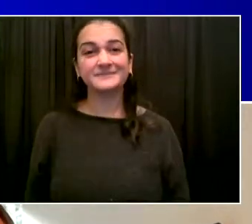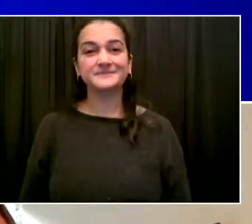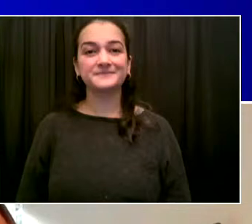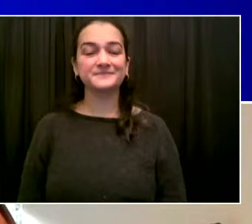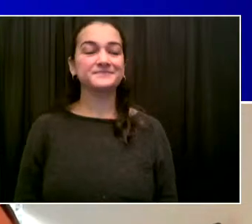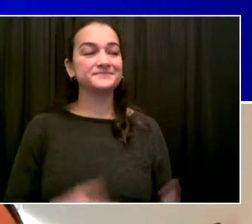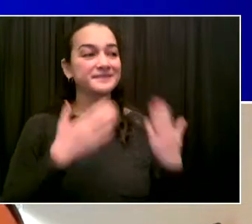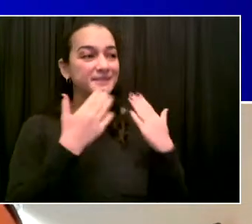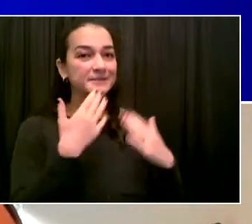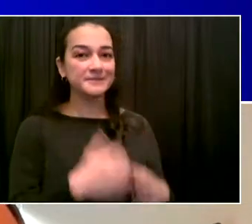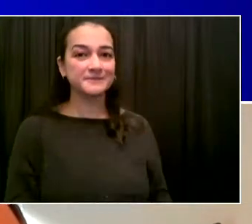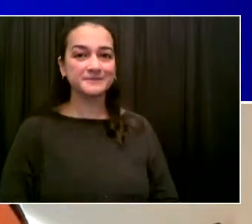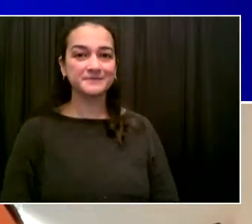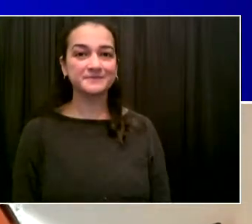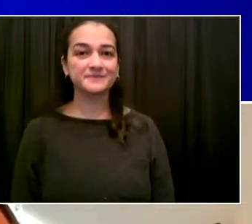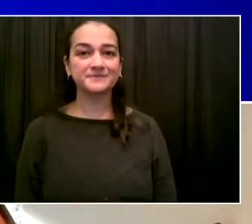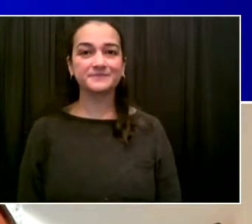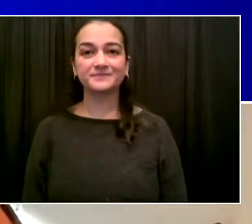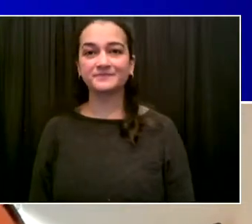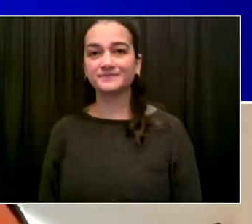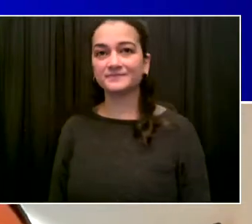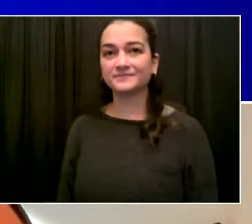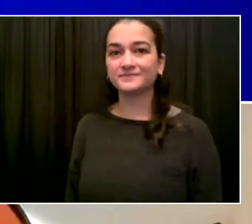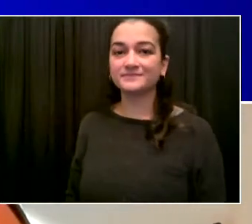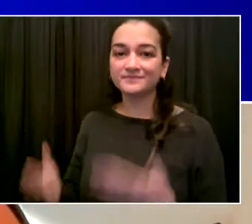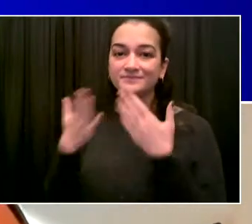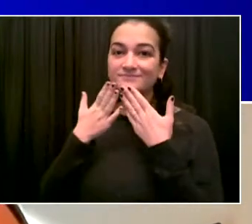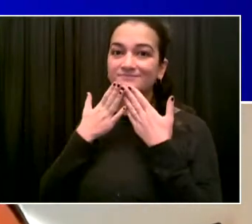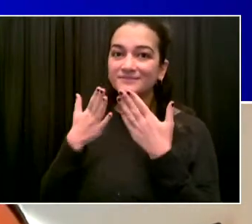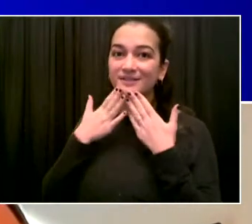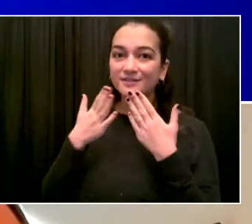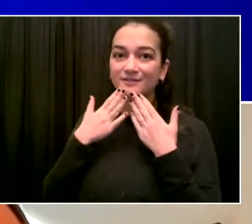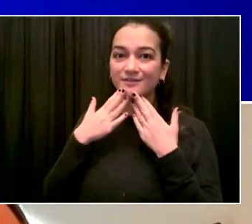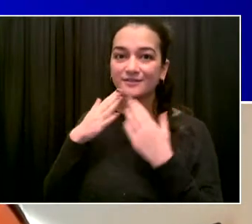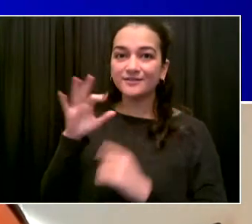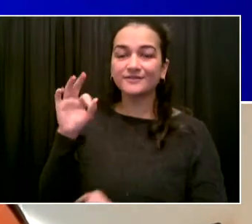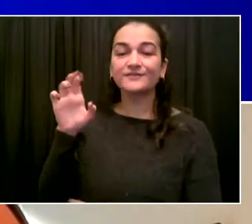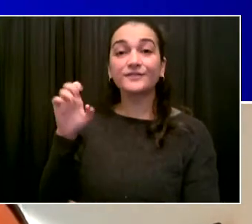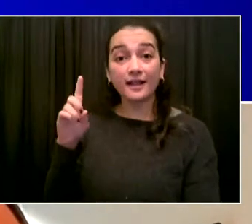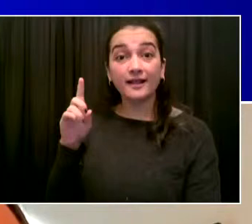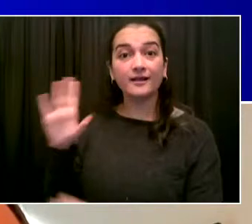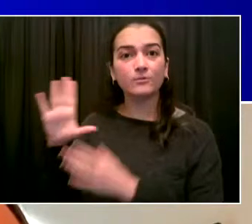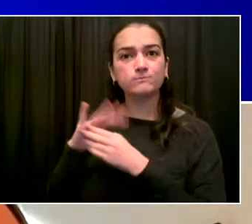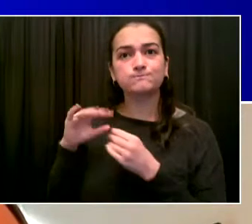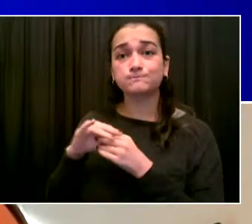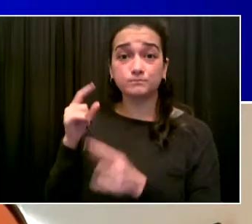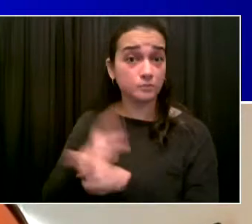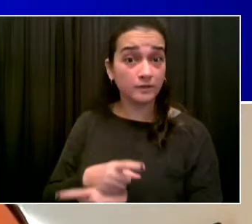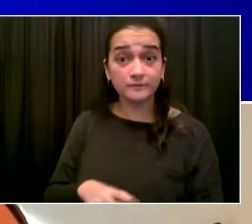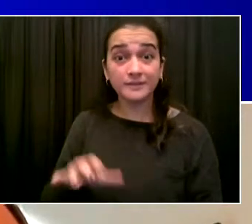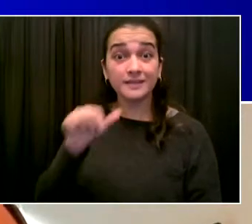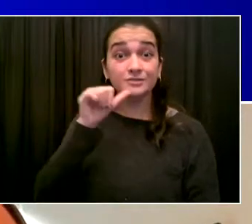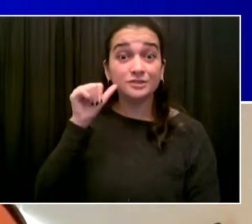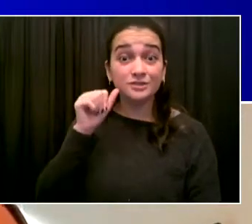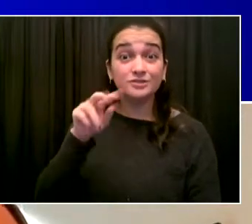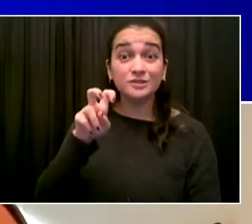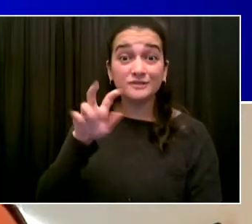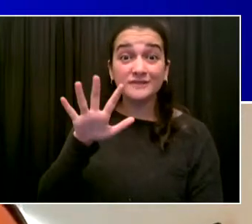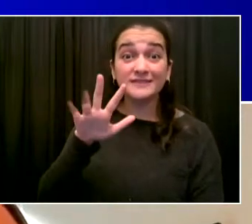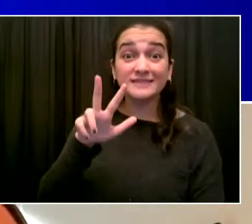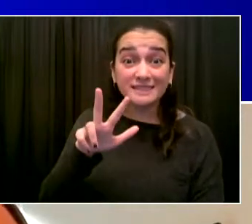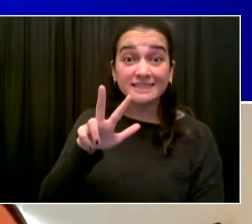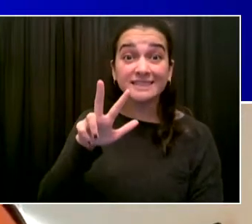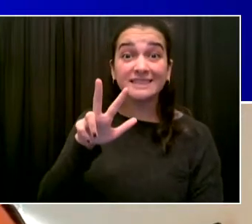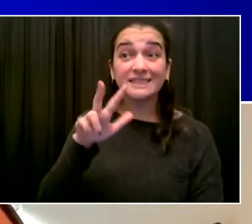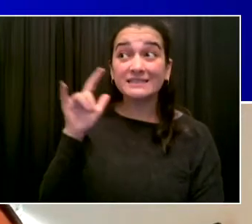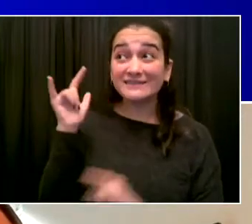work promoting this city and getting people to come back. 253 flights arriving yesterday. That's beautiful. That's music to my ears. And people are coming here